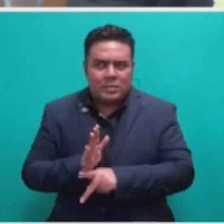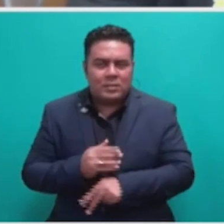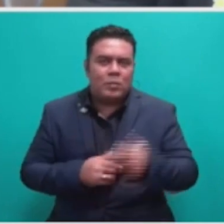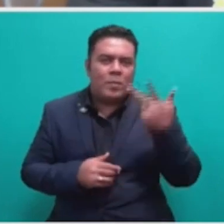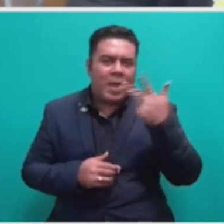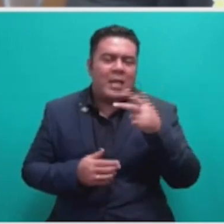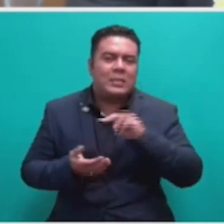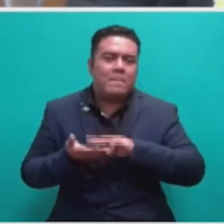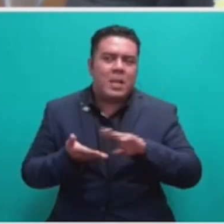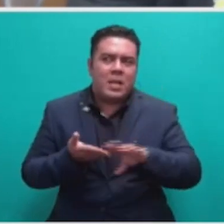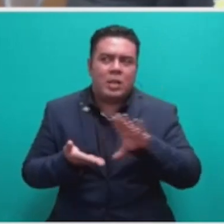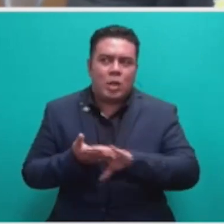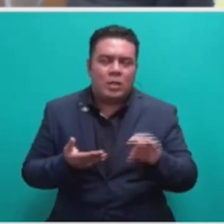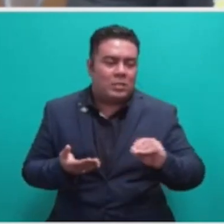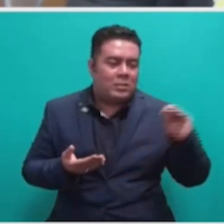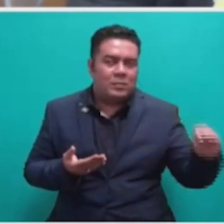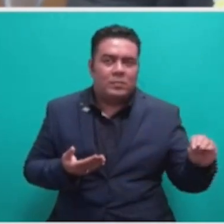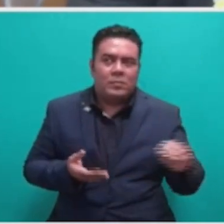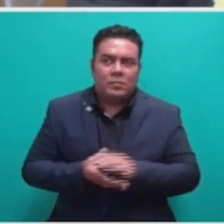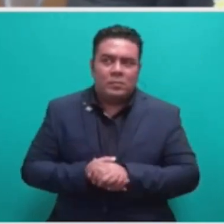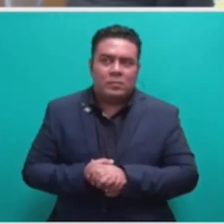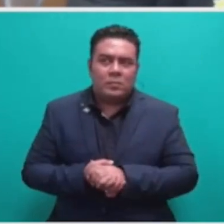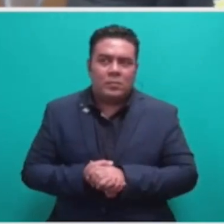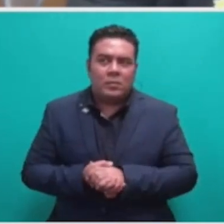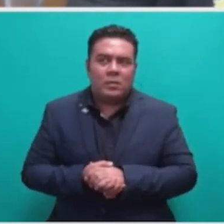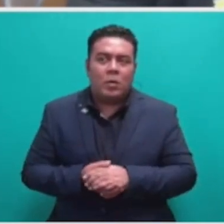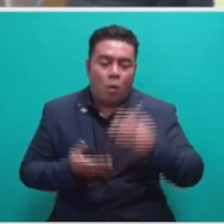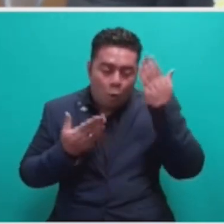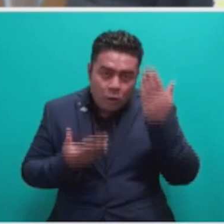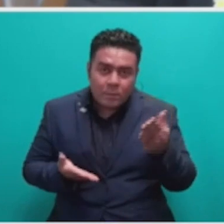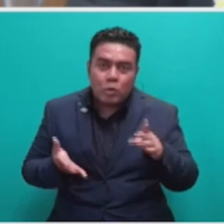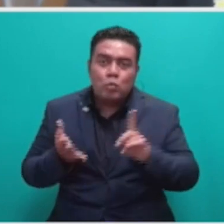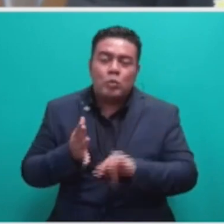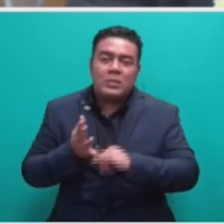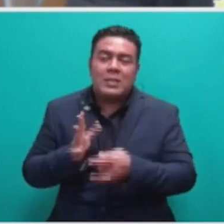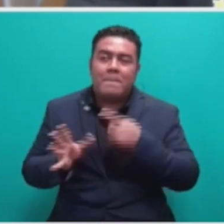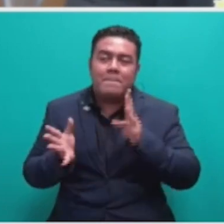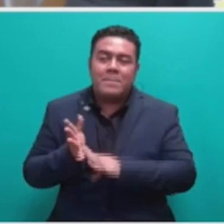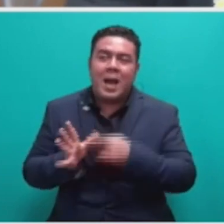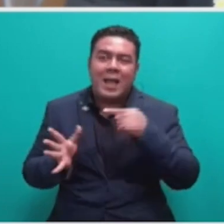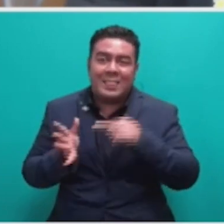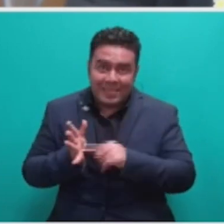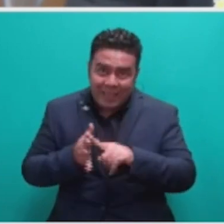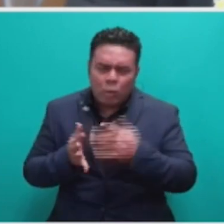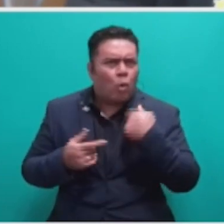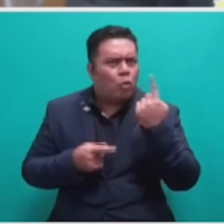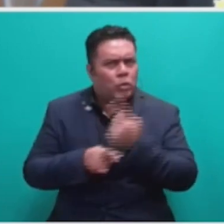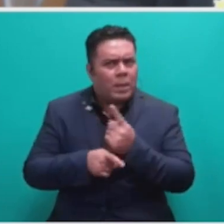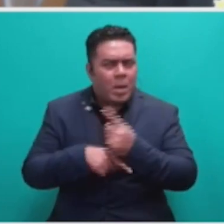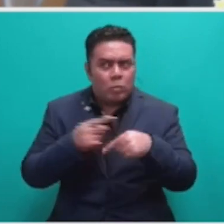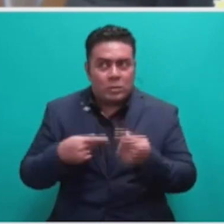million. Mr. Speaker, Honorable Usumate talked about the fact that